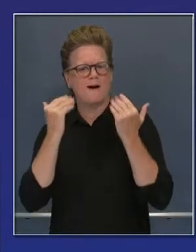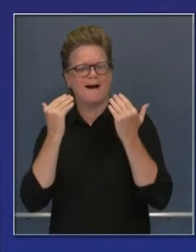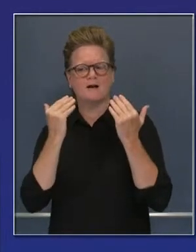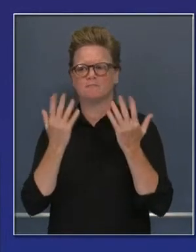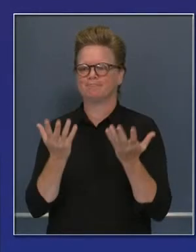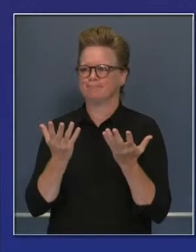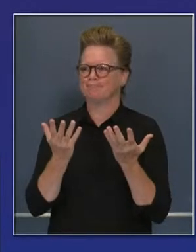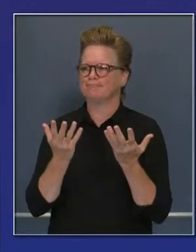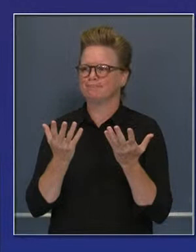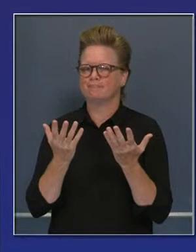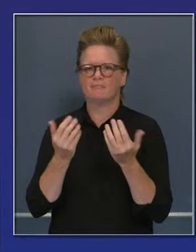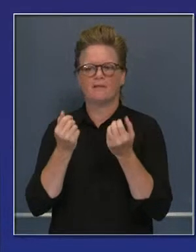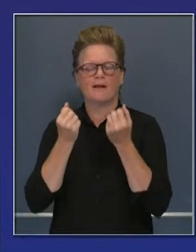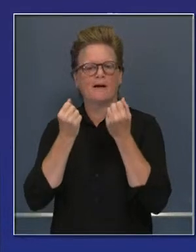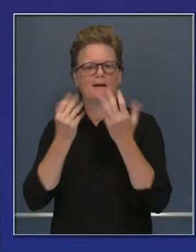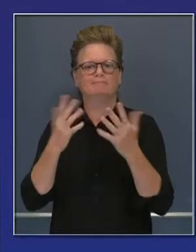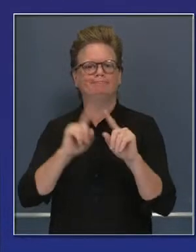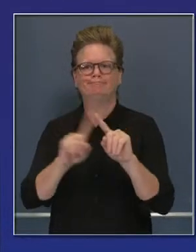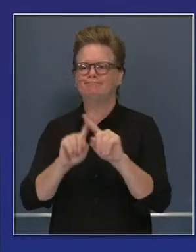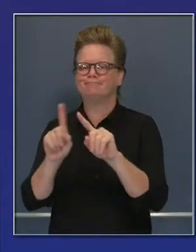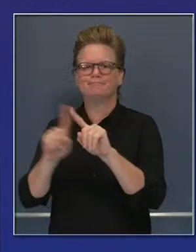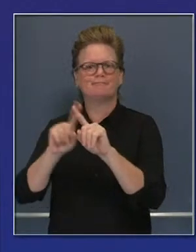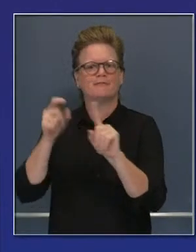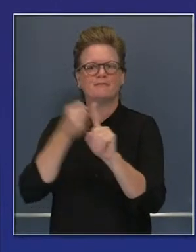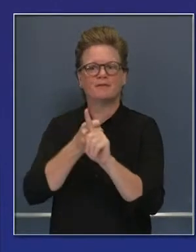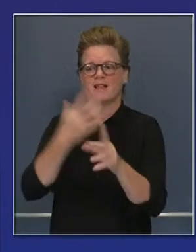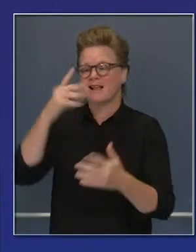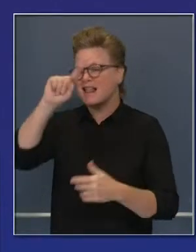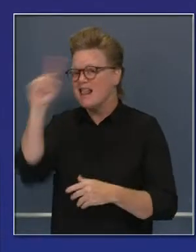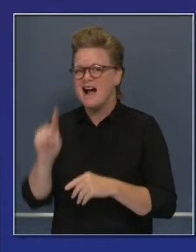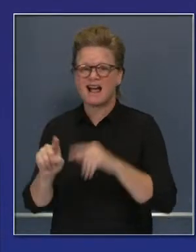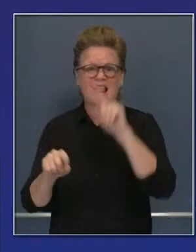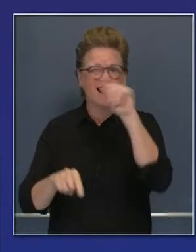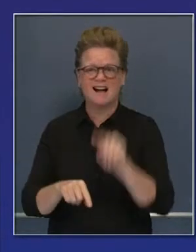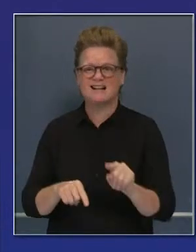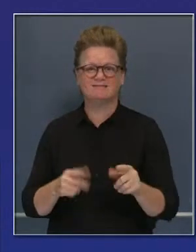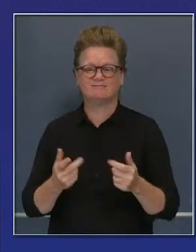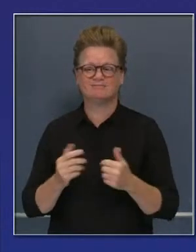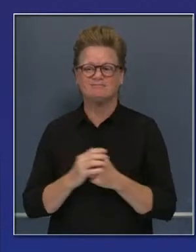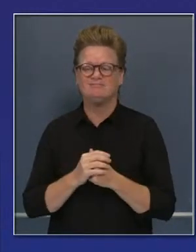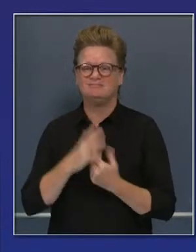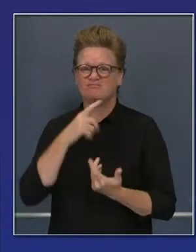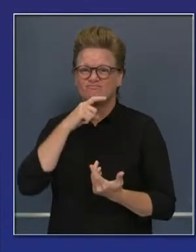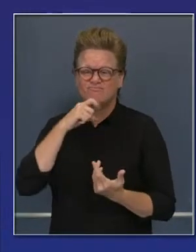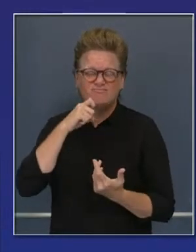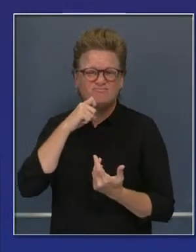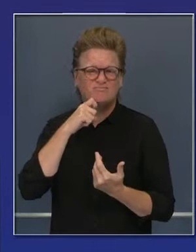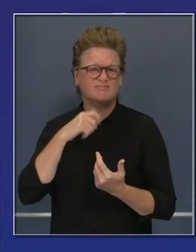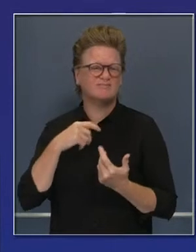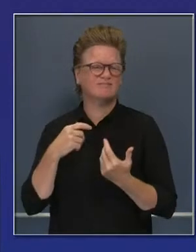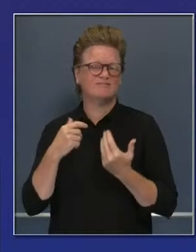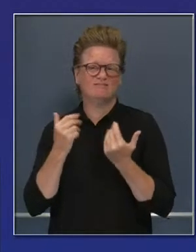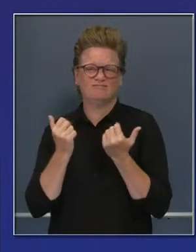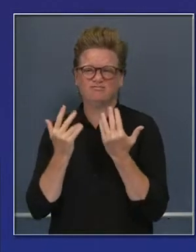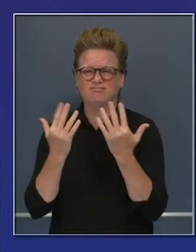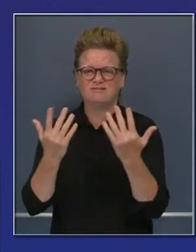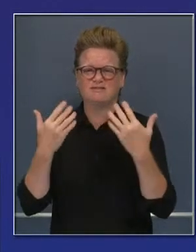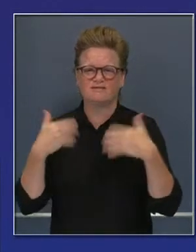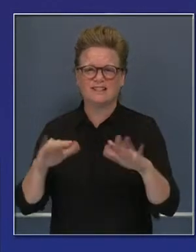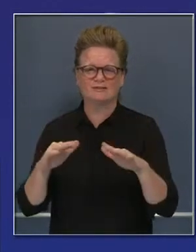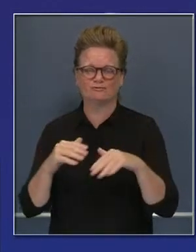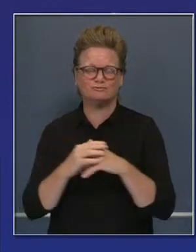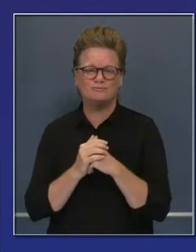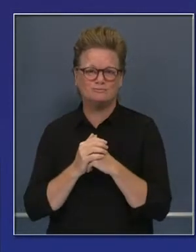number of strikes, lightning strikes, dry lightning strikes that the state of California experienced over primarily